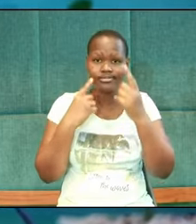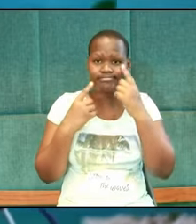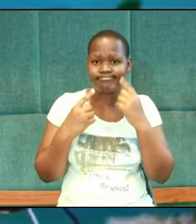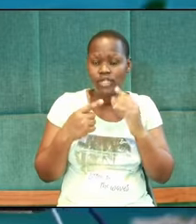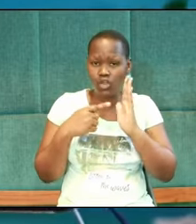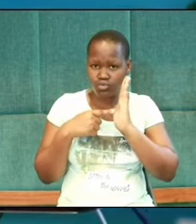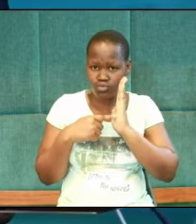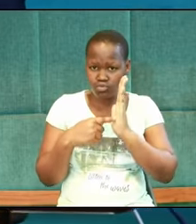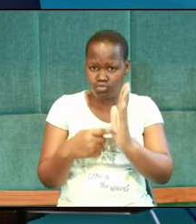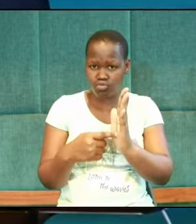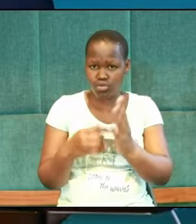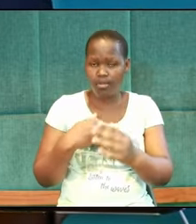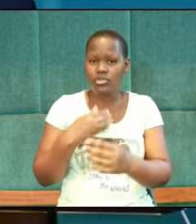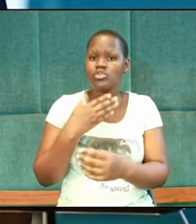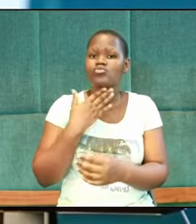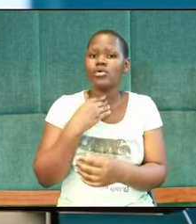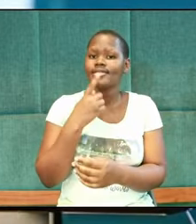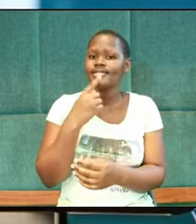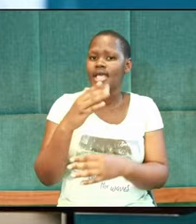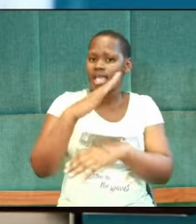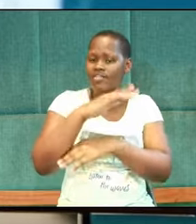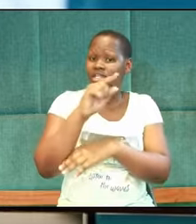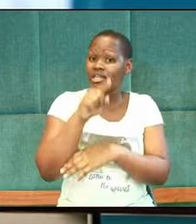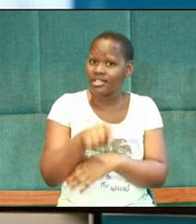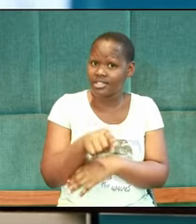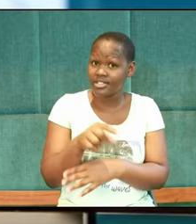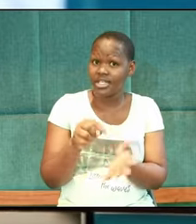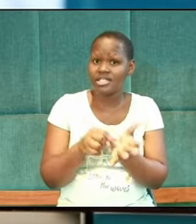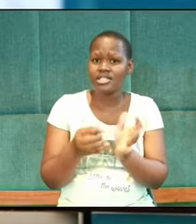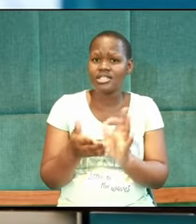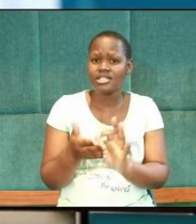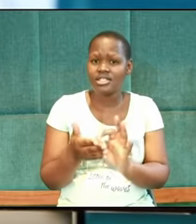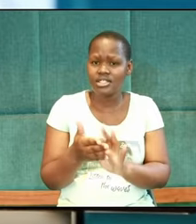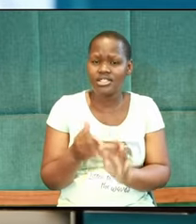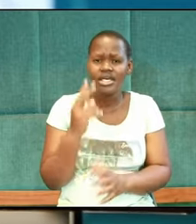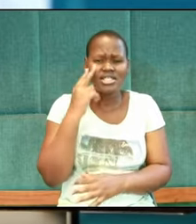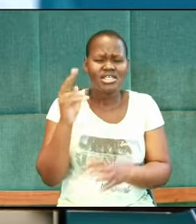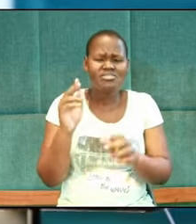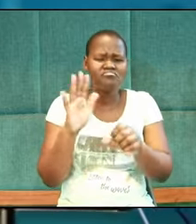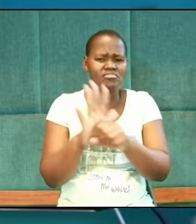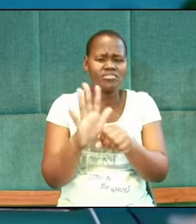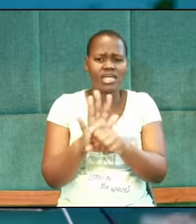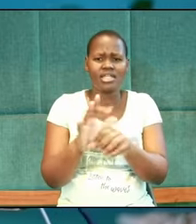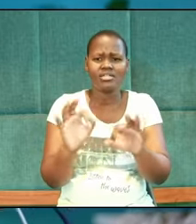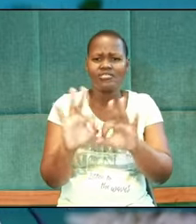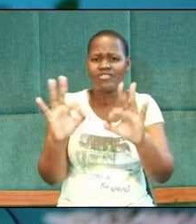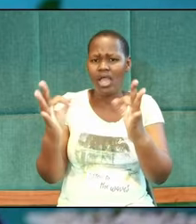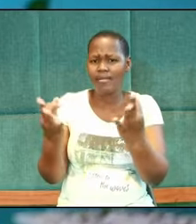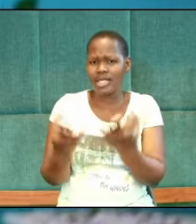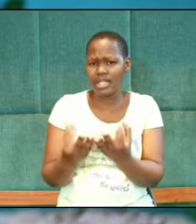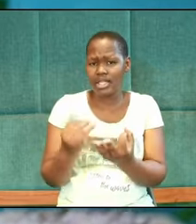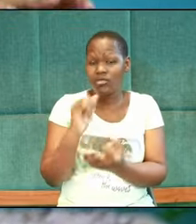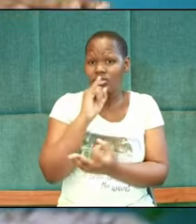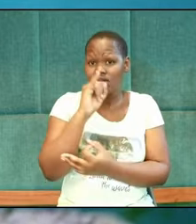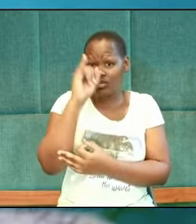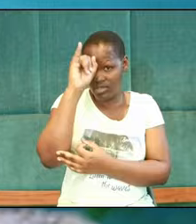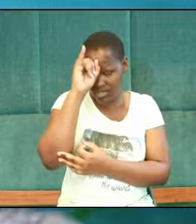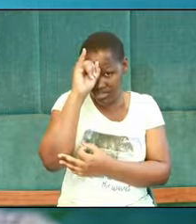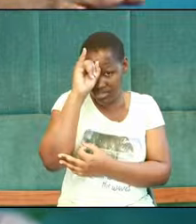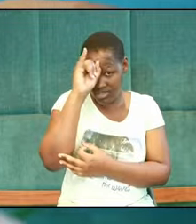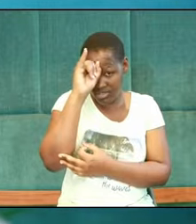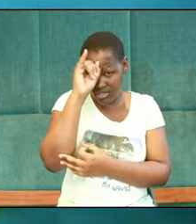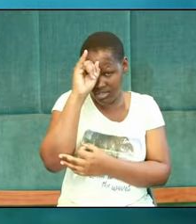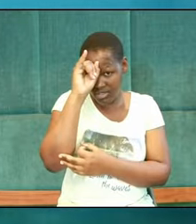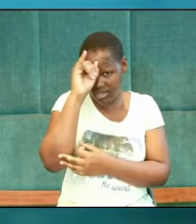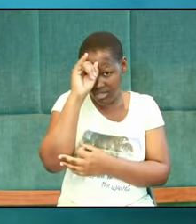Symbolically, I want to say this evening, Jesus is looking at many ignorant families using the wrong method, the wrong